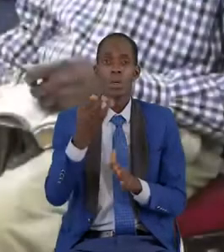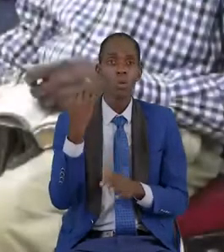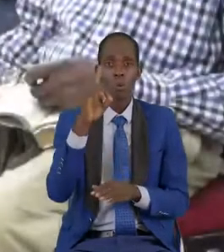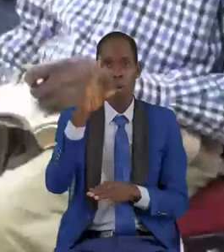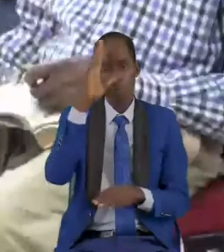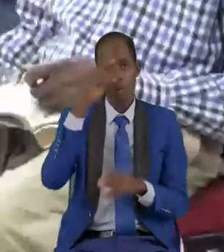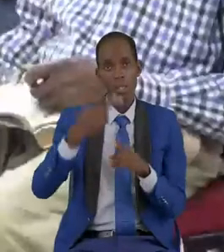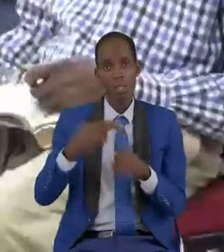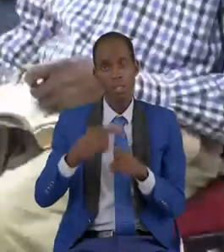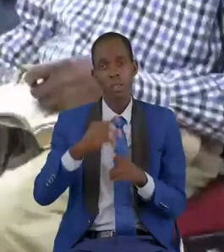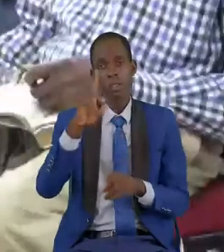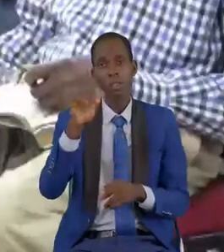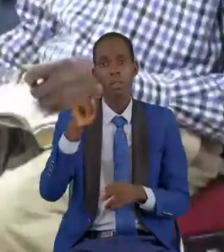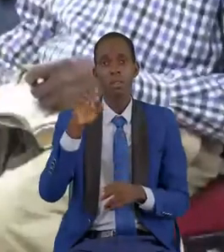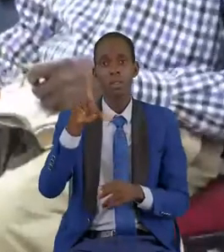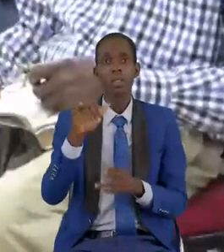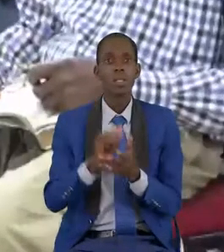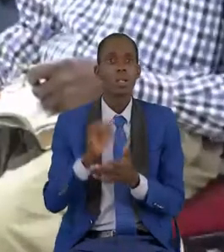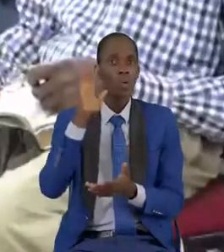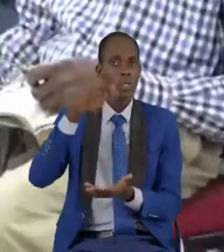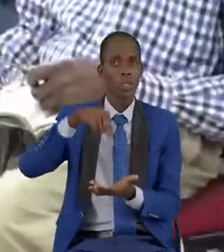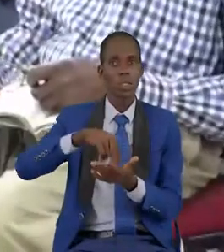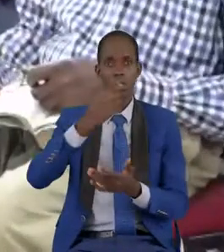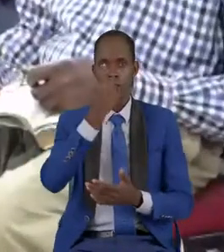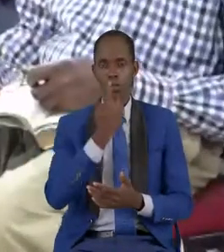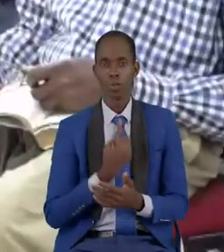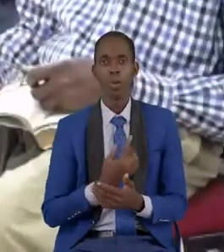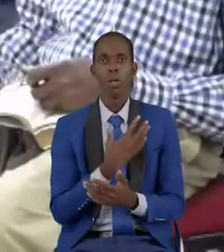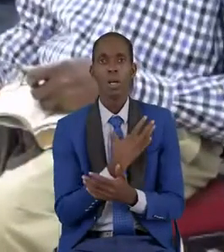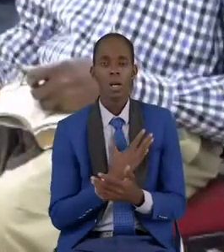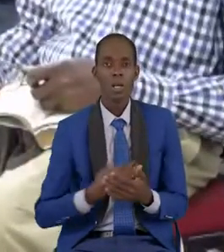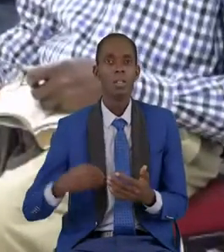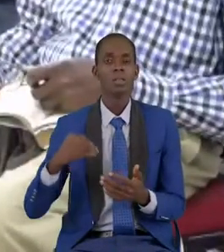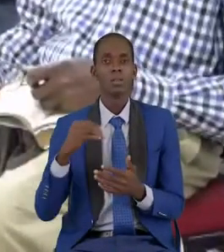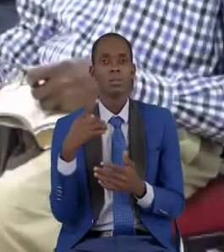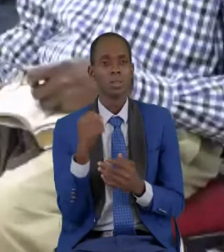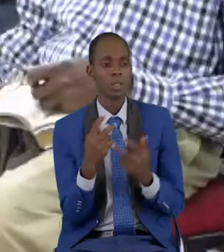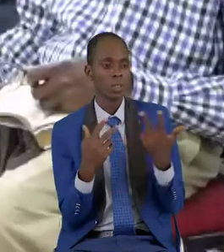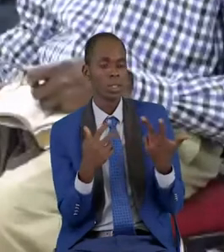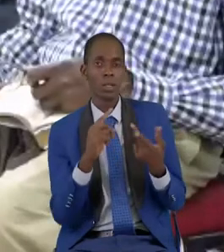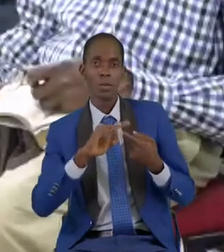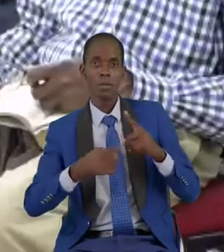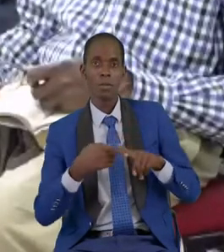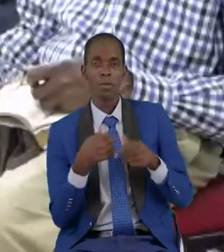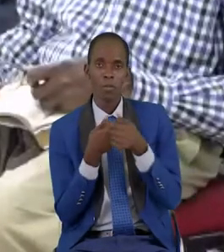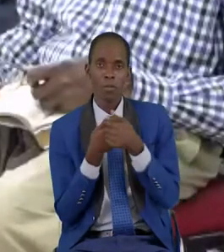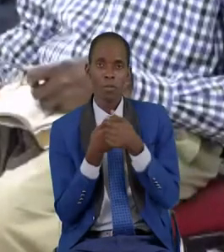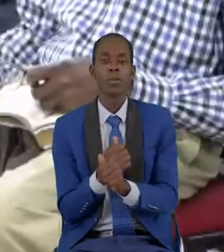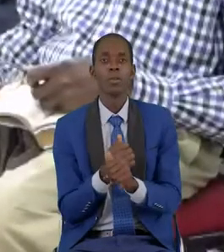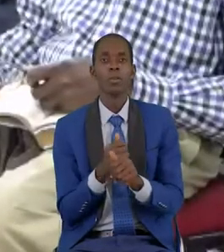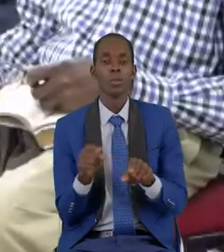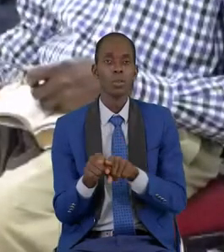a Daniel that will stand alone, and then his three companions and friends go follow him. In the time of the